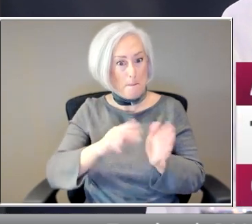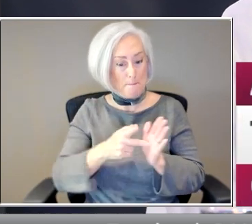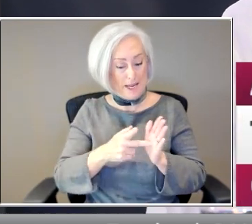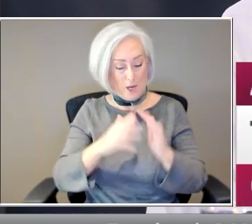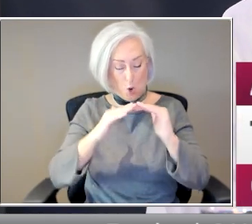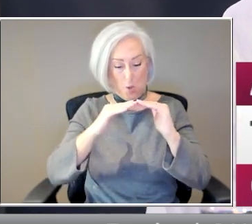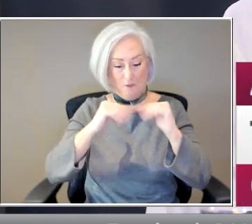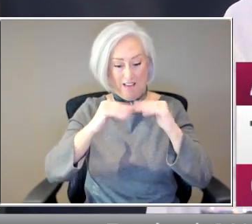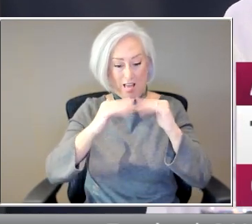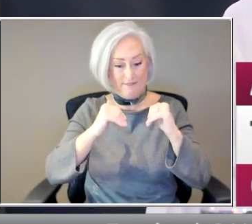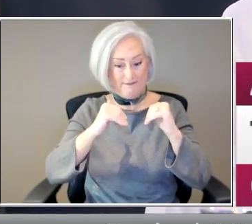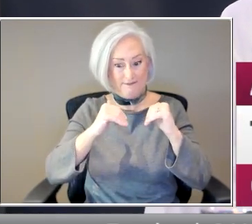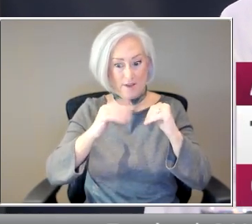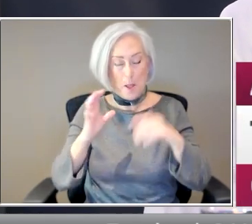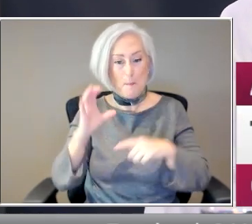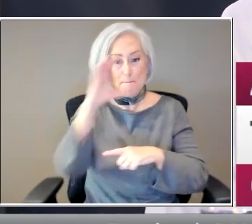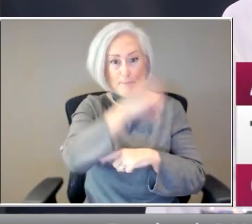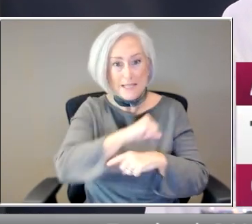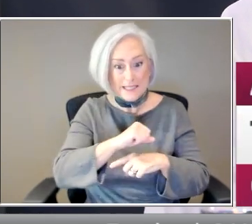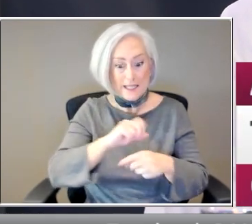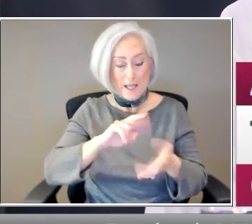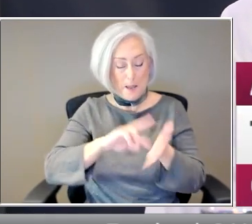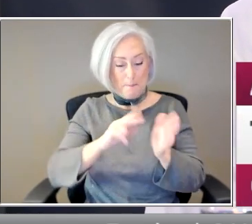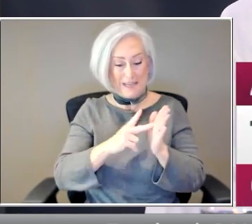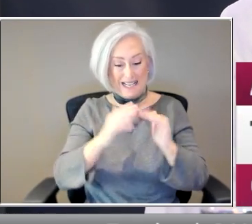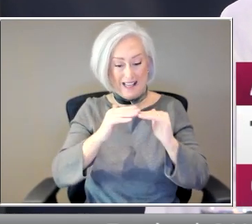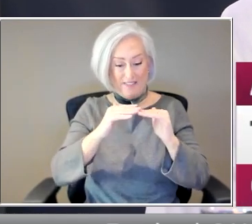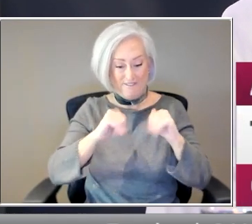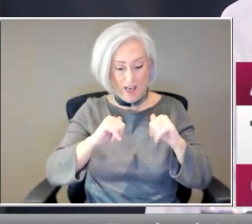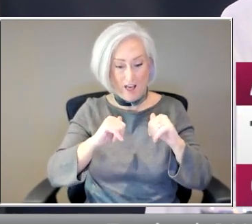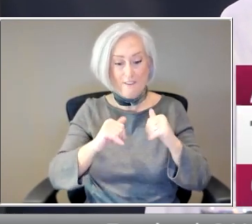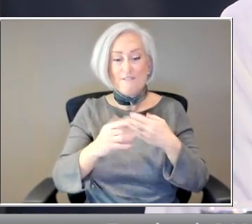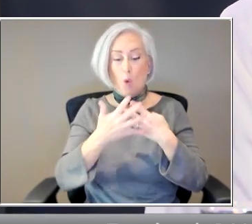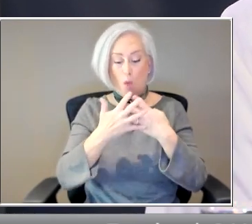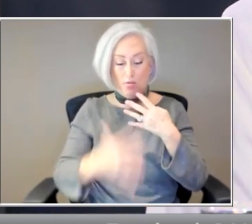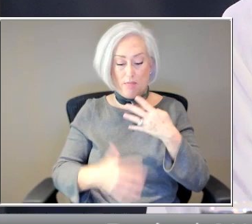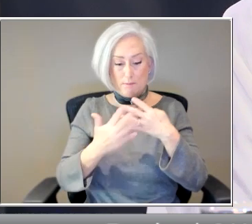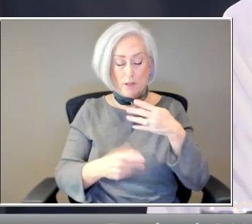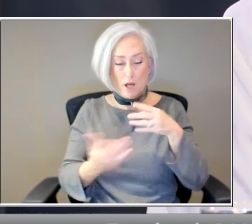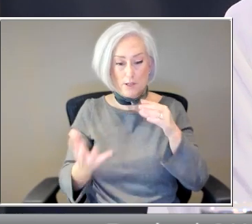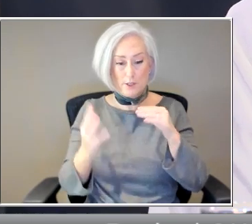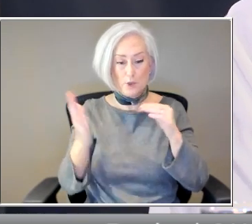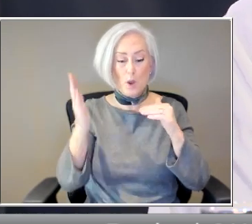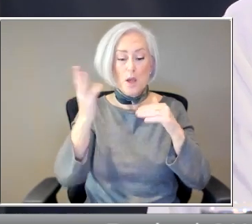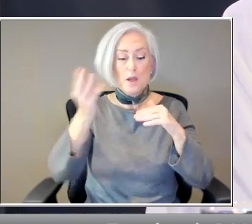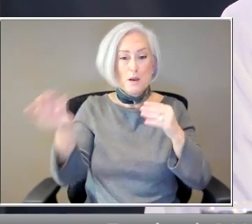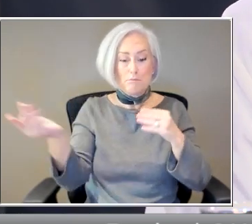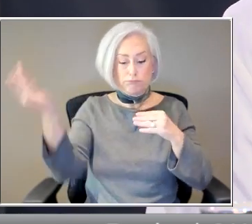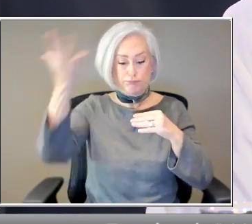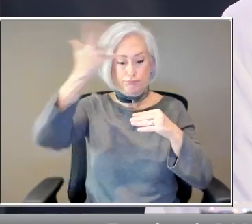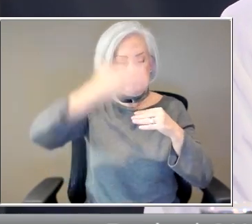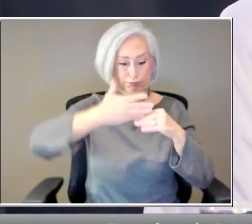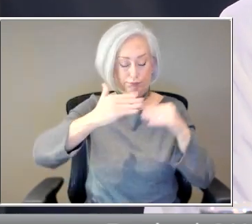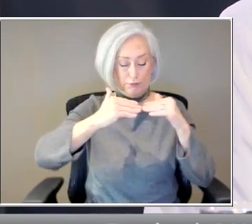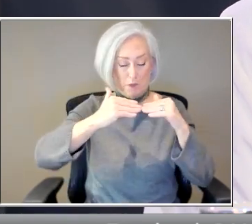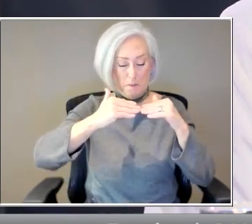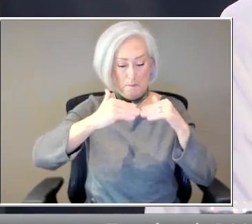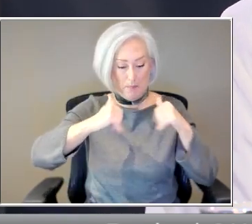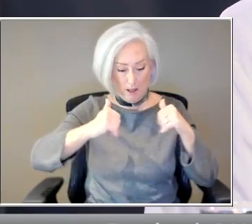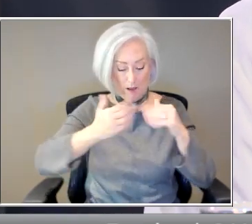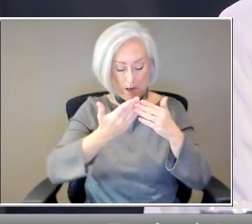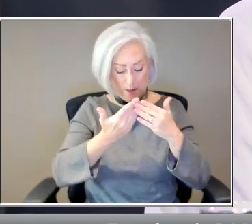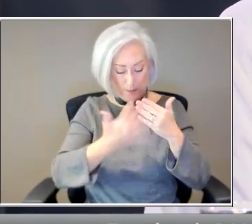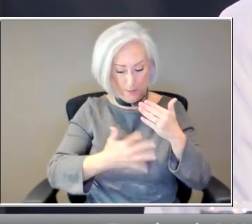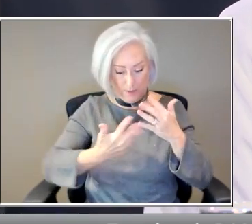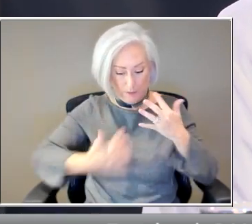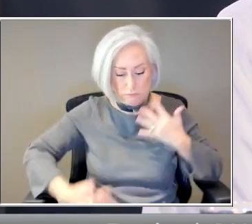to the lungs. But for babies in general, the biggest challenge, I think, is making the diagnosis. Oh. We try to make the diagnosis as early